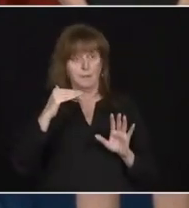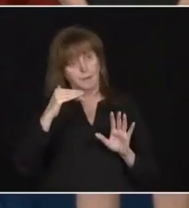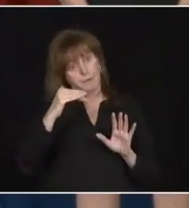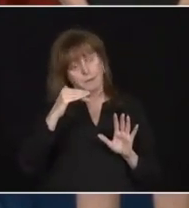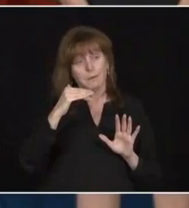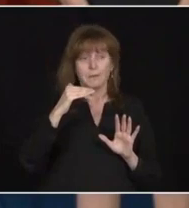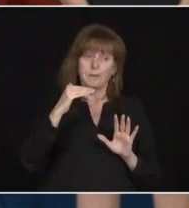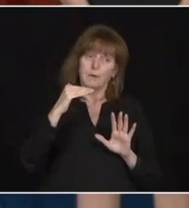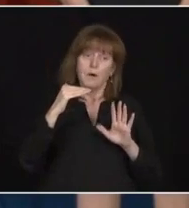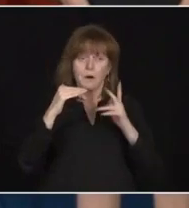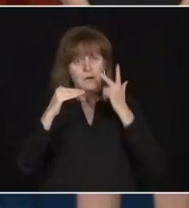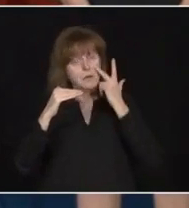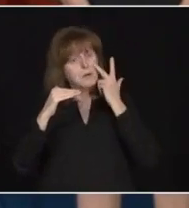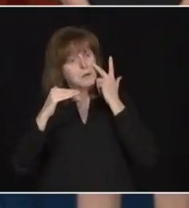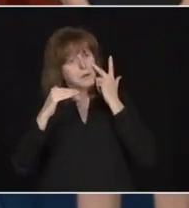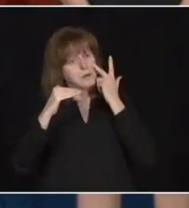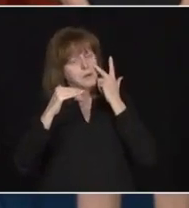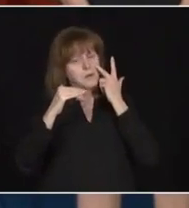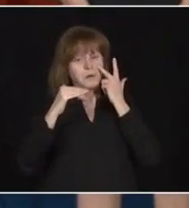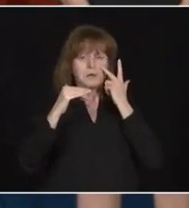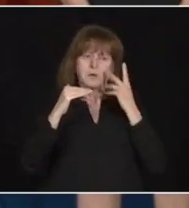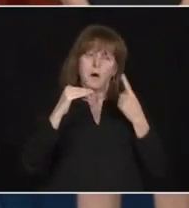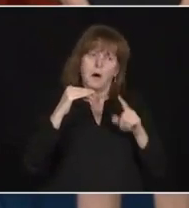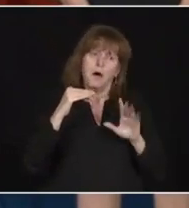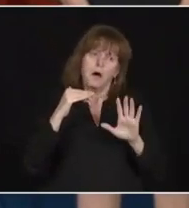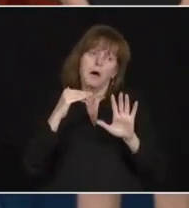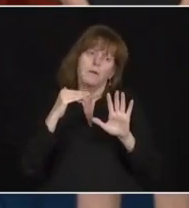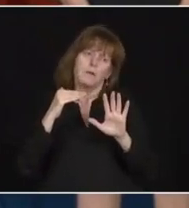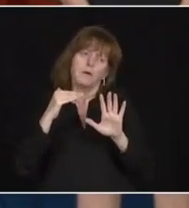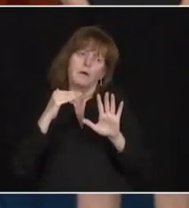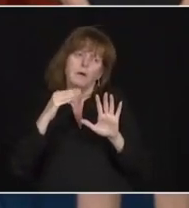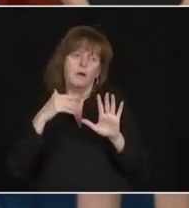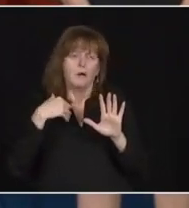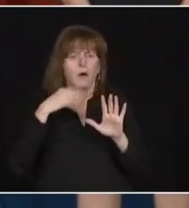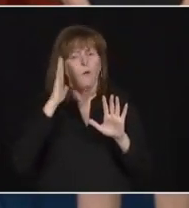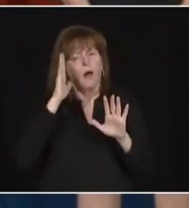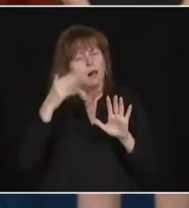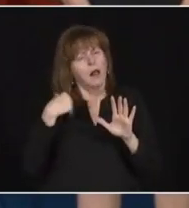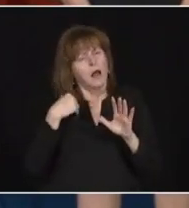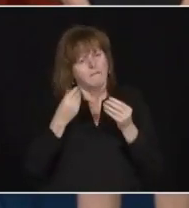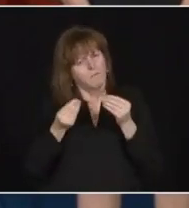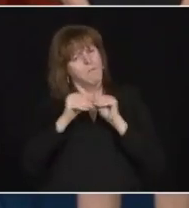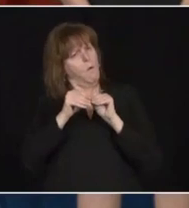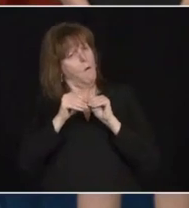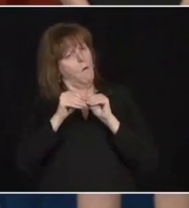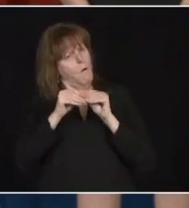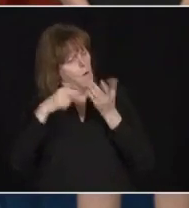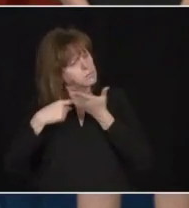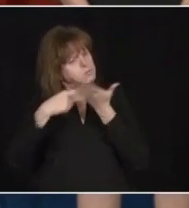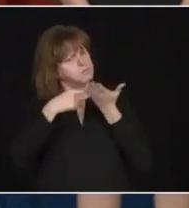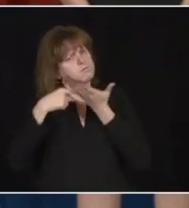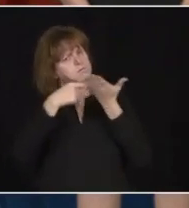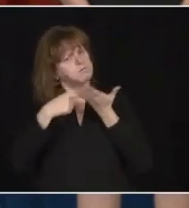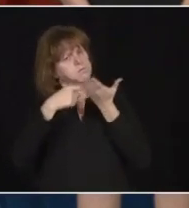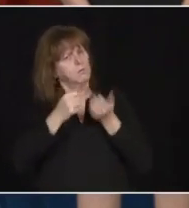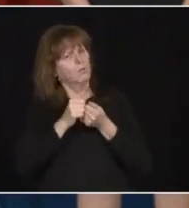let's just see what happens. But I'm going to have that a wholesome conversation with all the mayors in the next couple of days, and we'll see where we